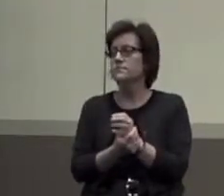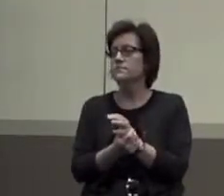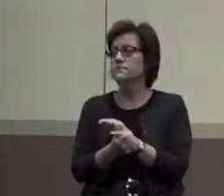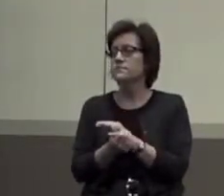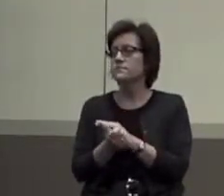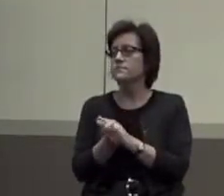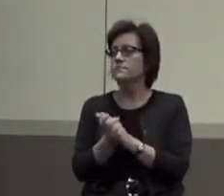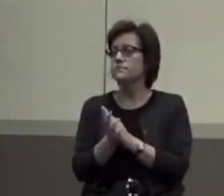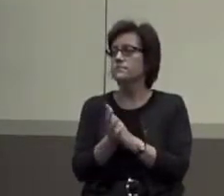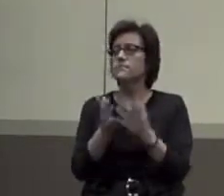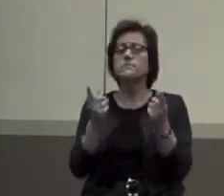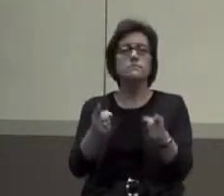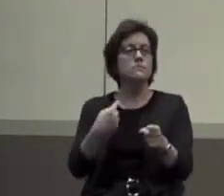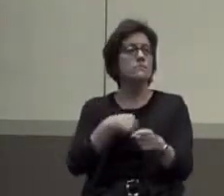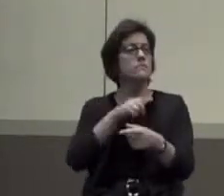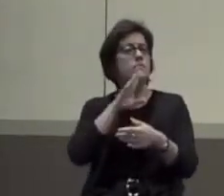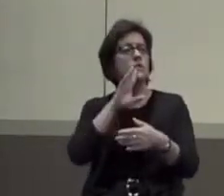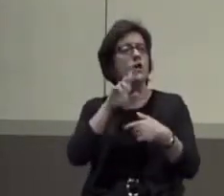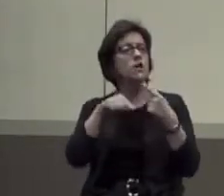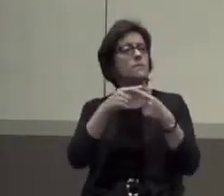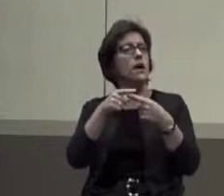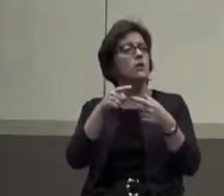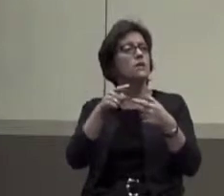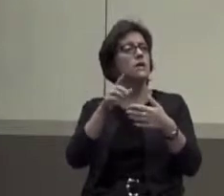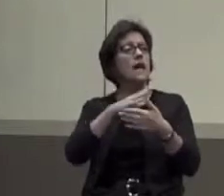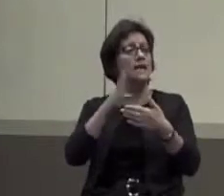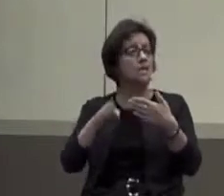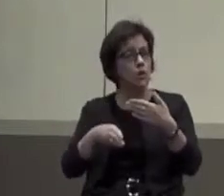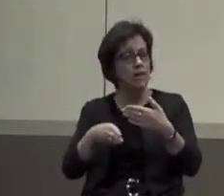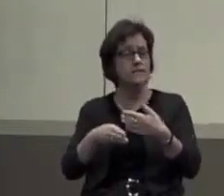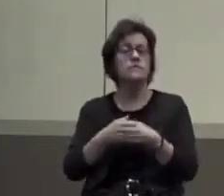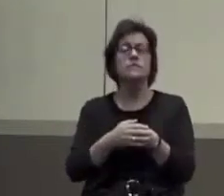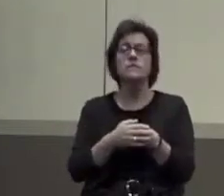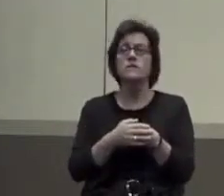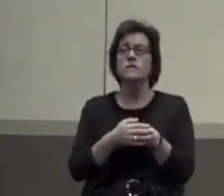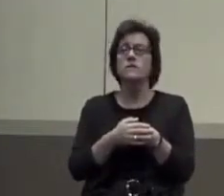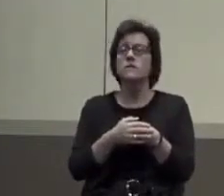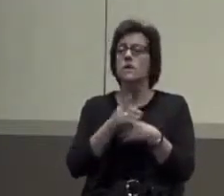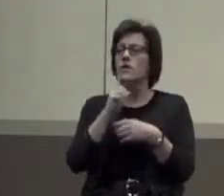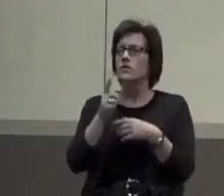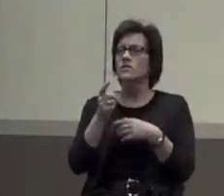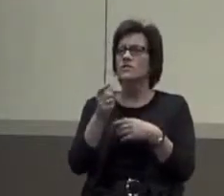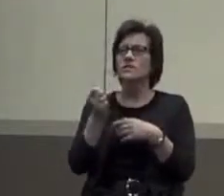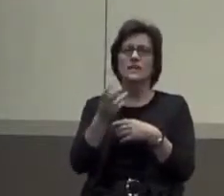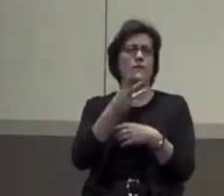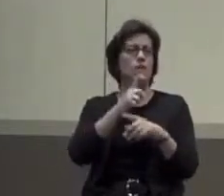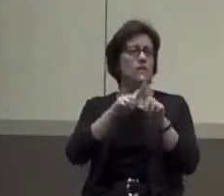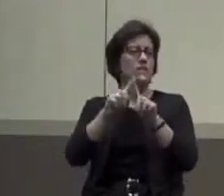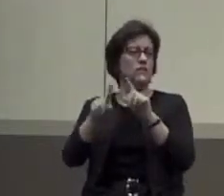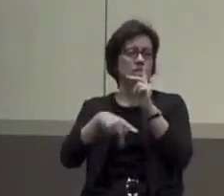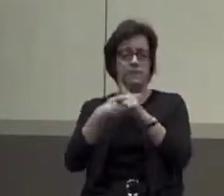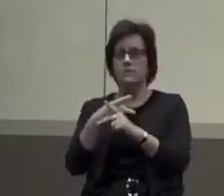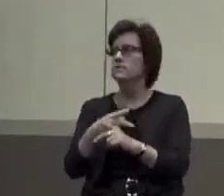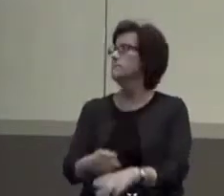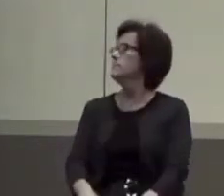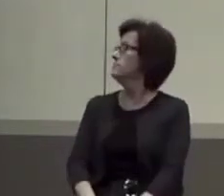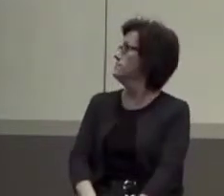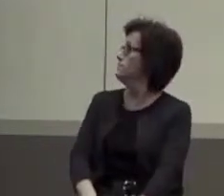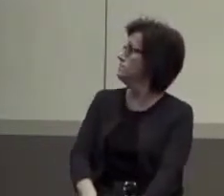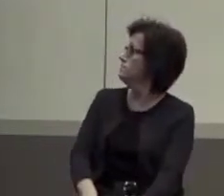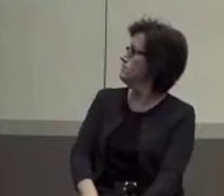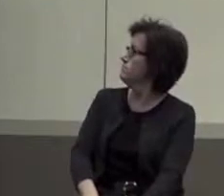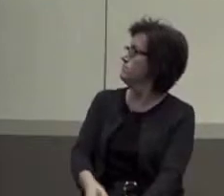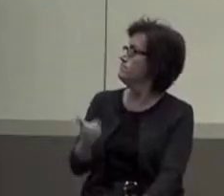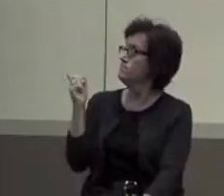And when we're talking about consequences, there's several different types. The first is